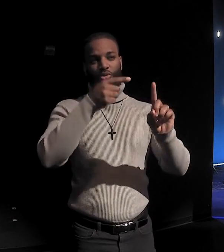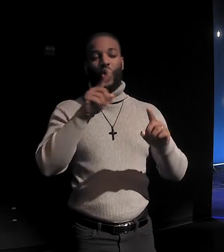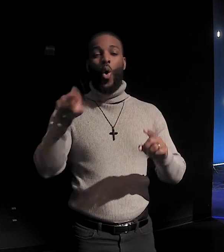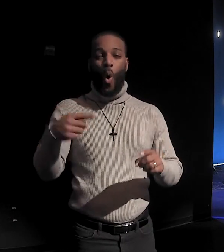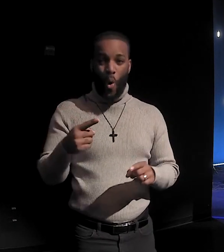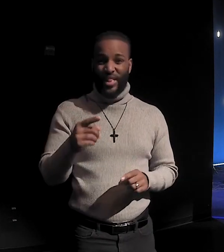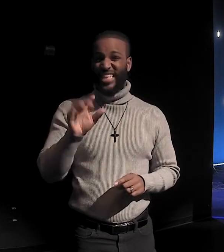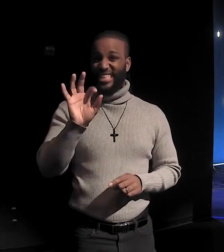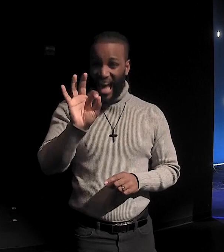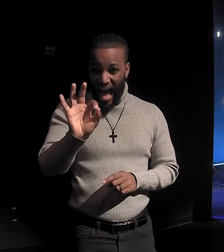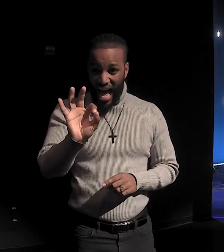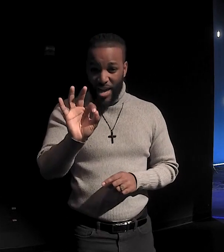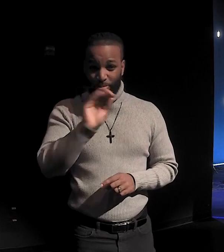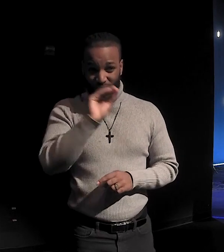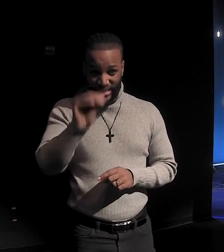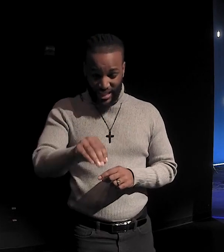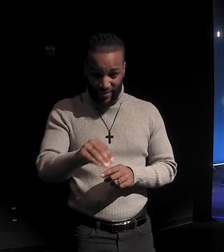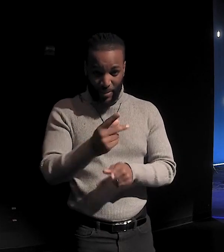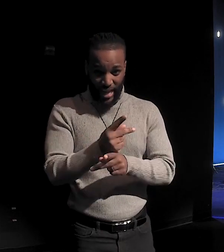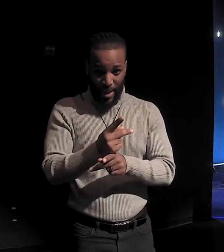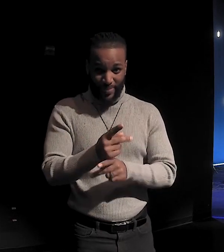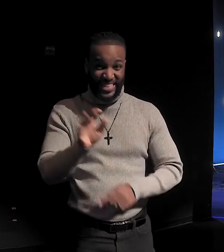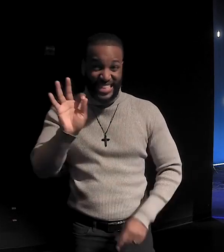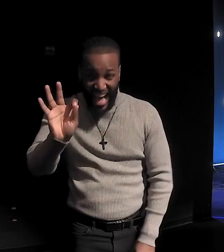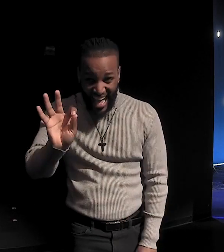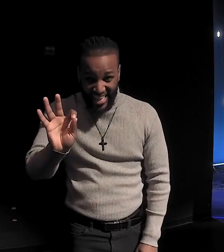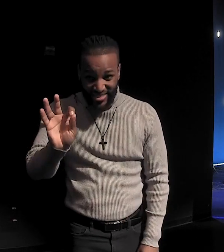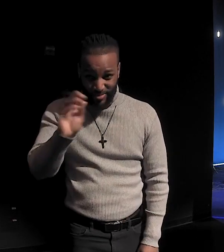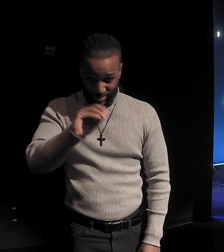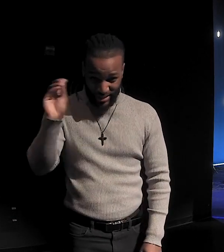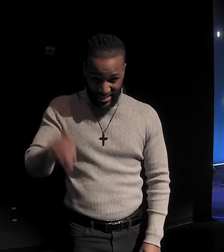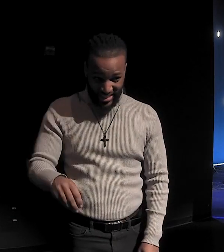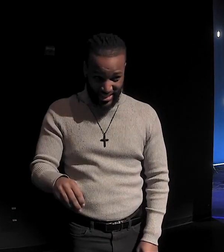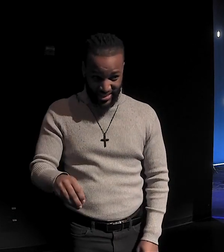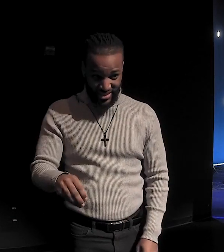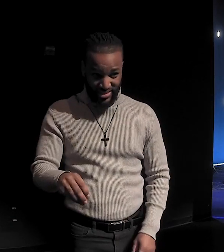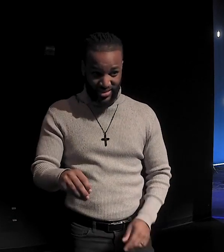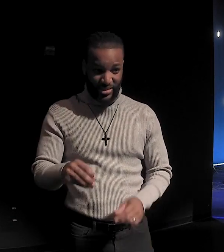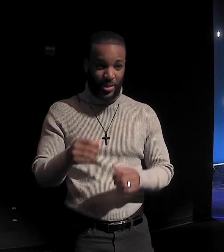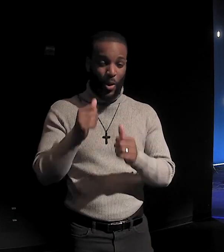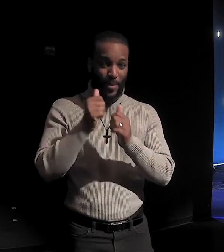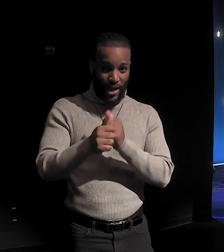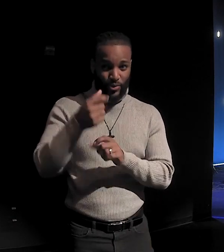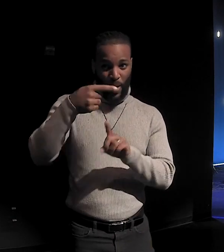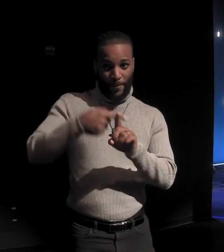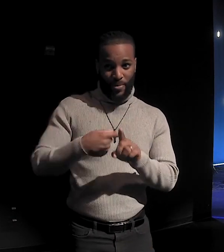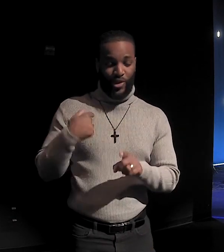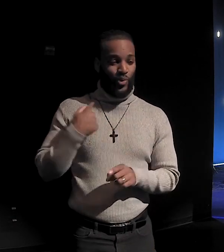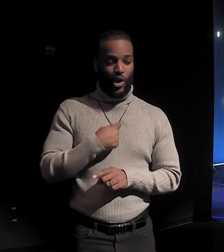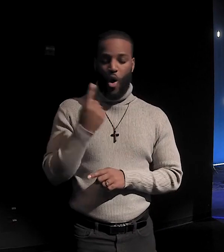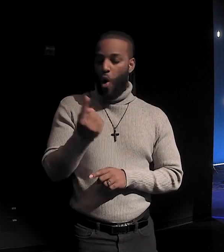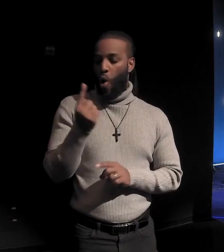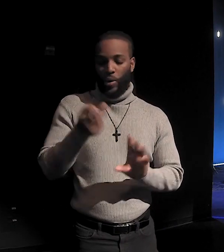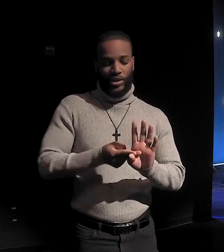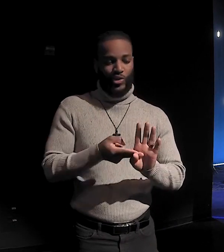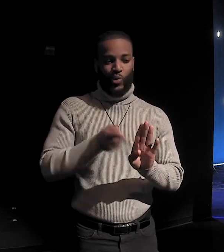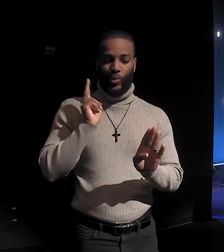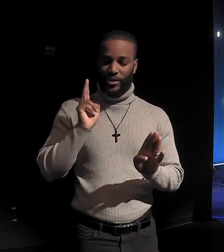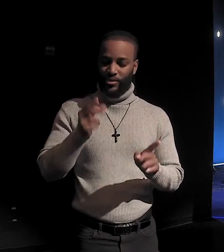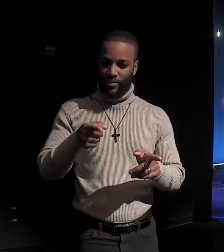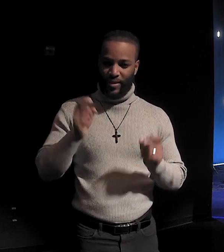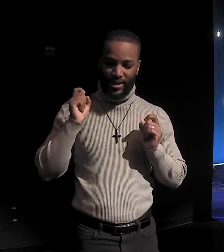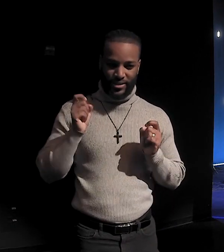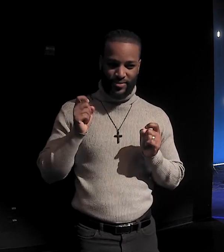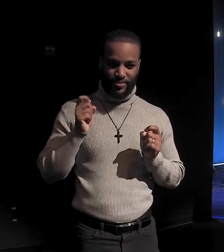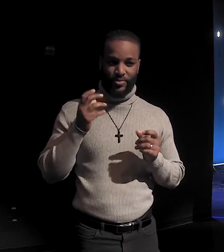9% of them are kept. Only 9% make it past 1 month. We quit before we even